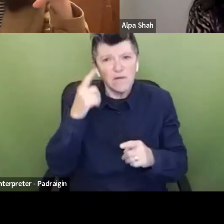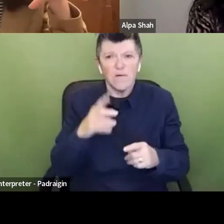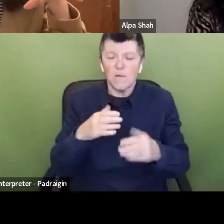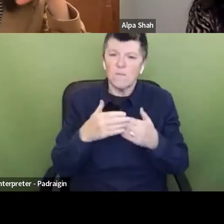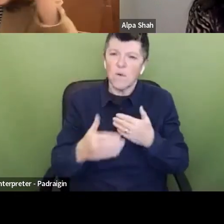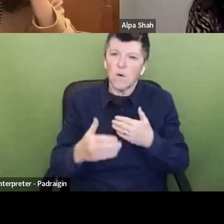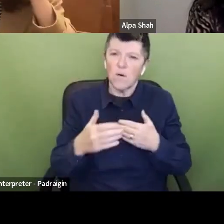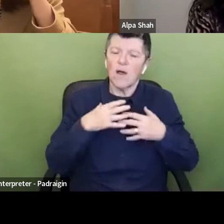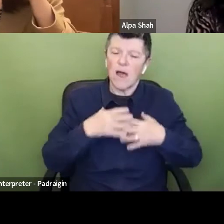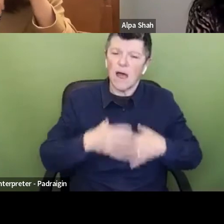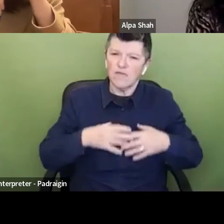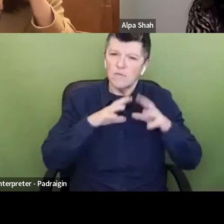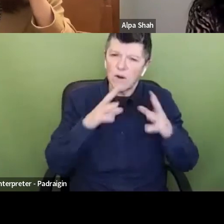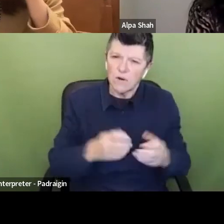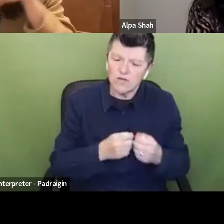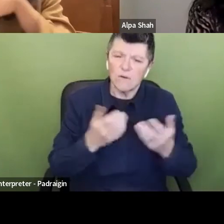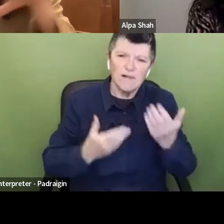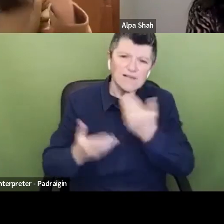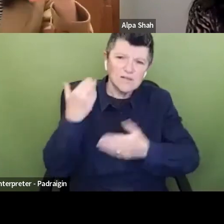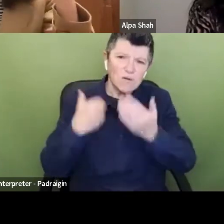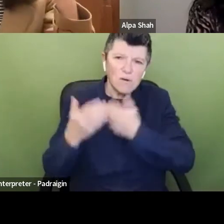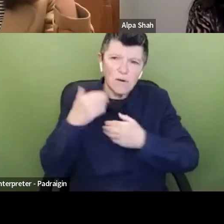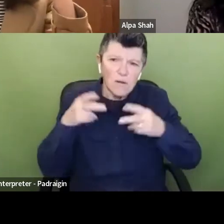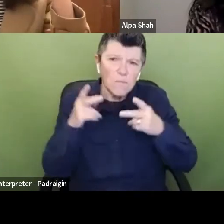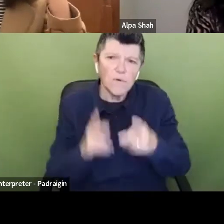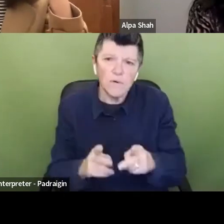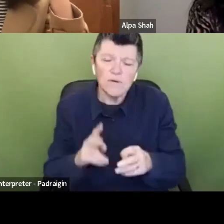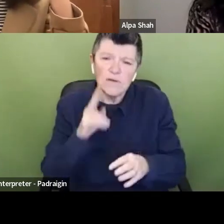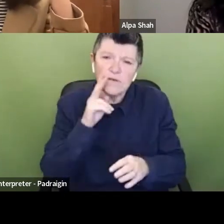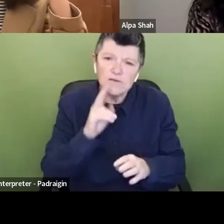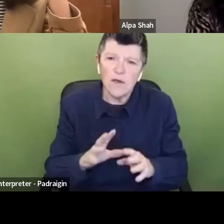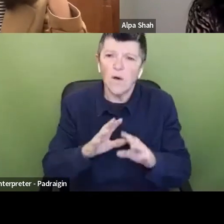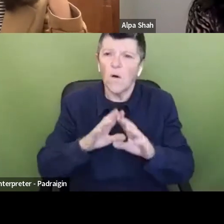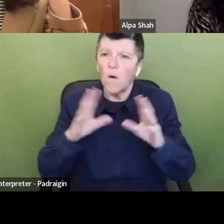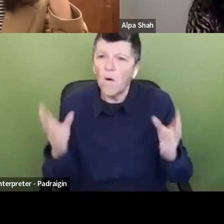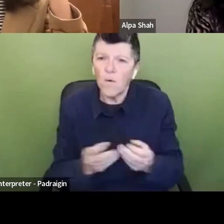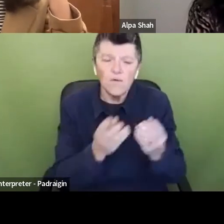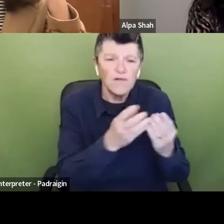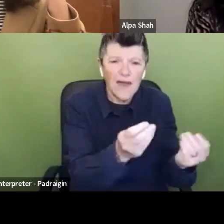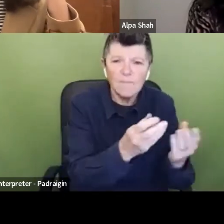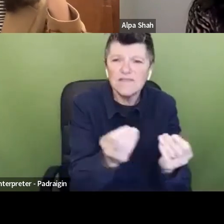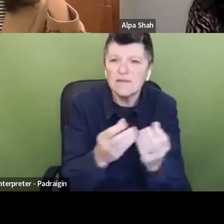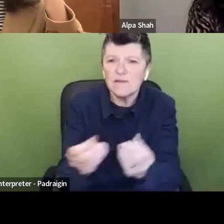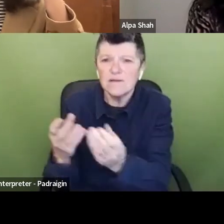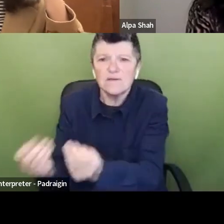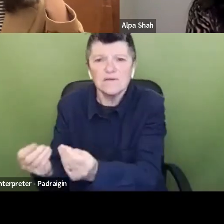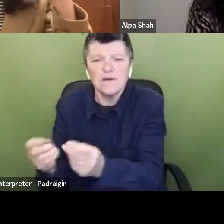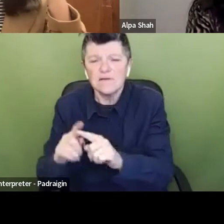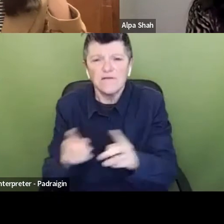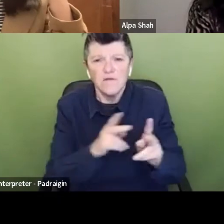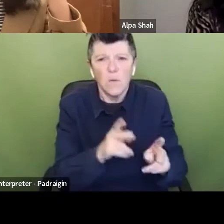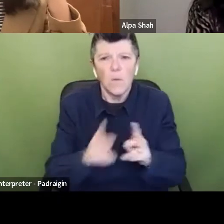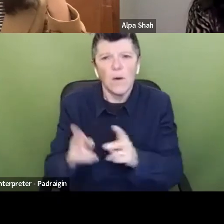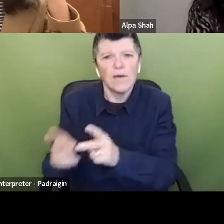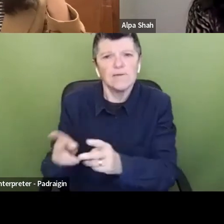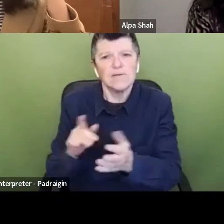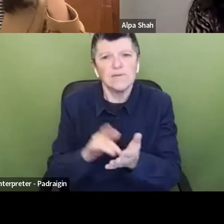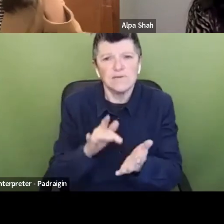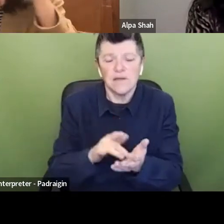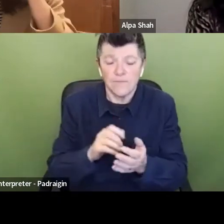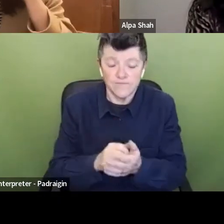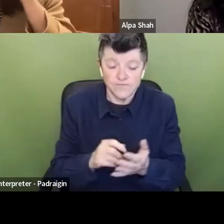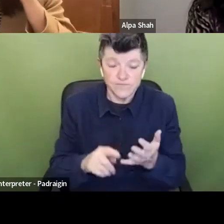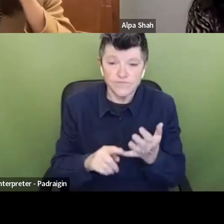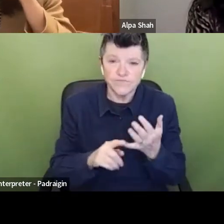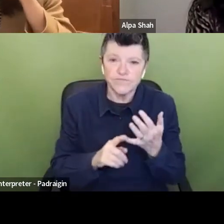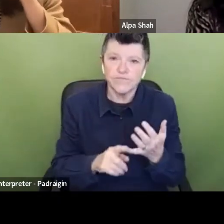a historical approach to see all the forms of emptiness that exist in the city. The fifth one is